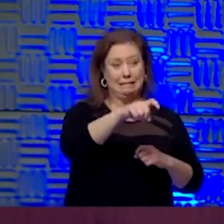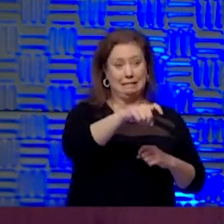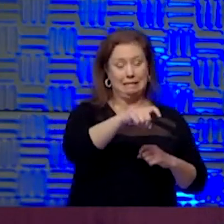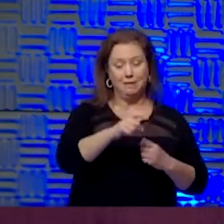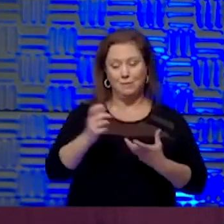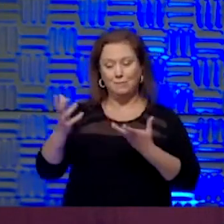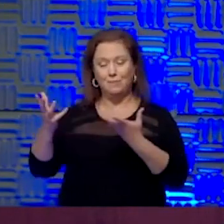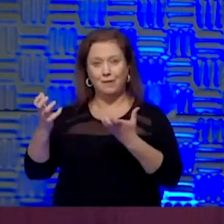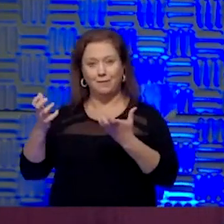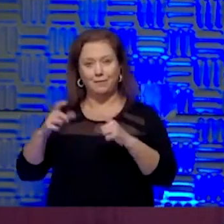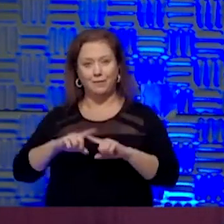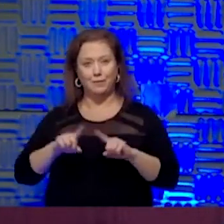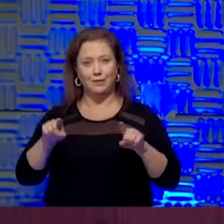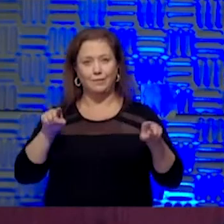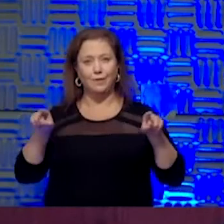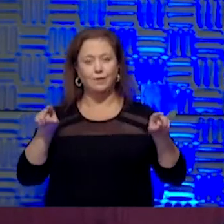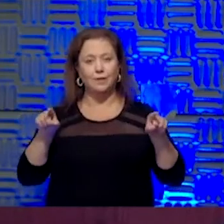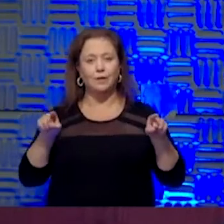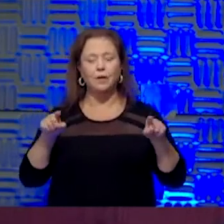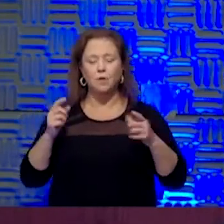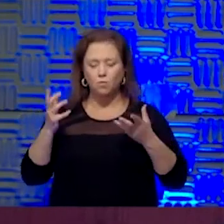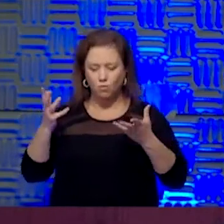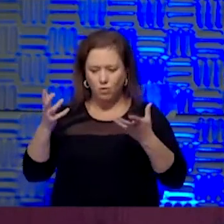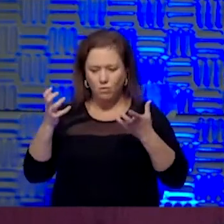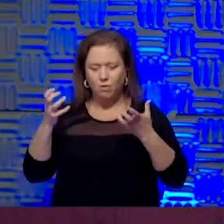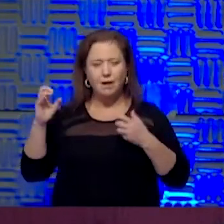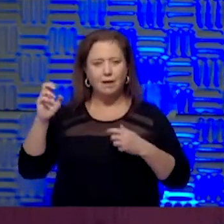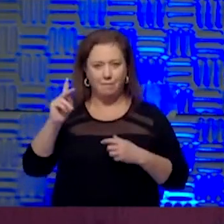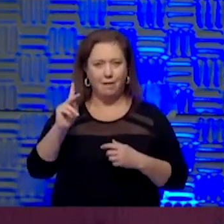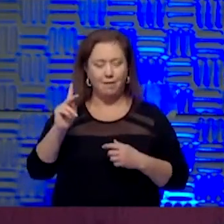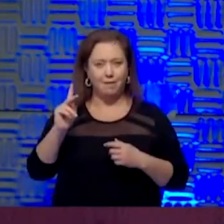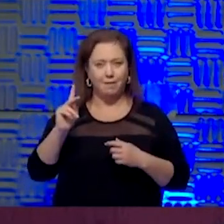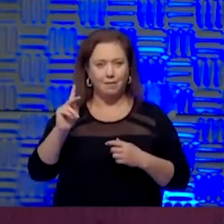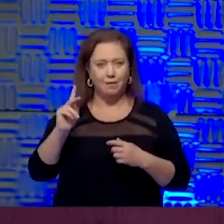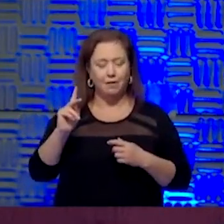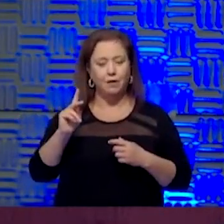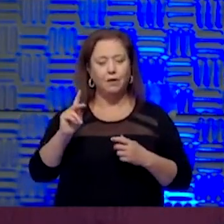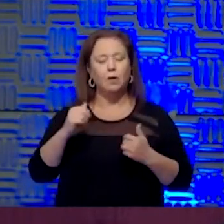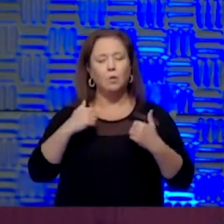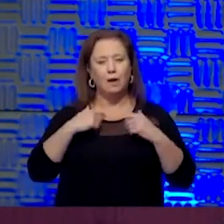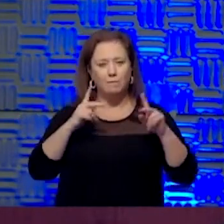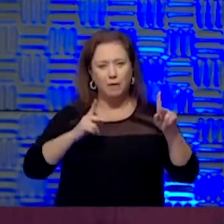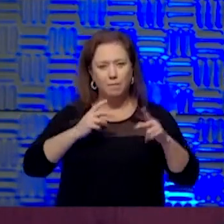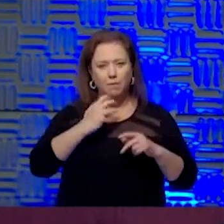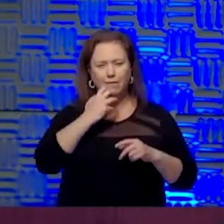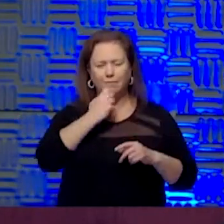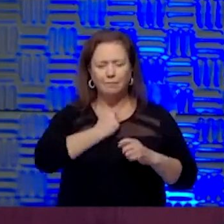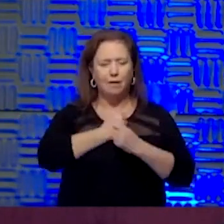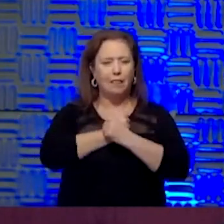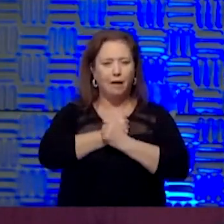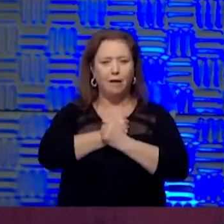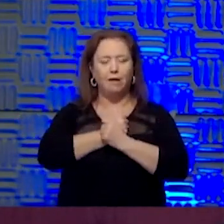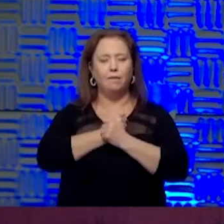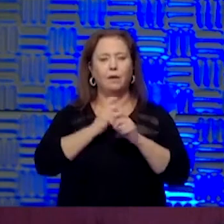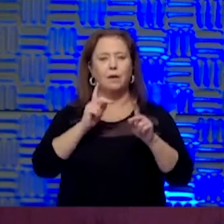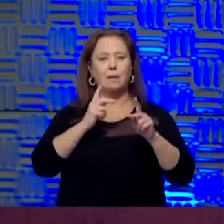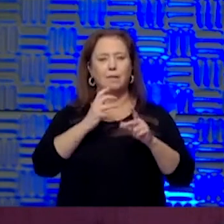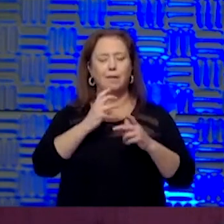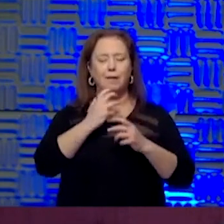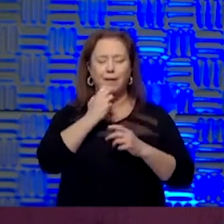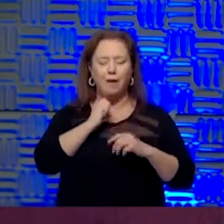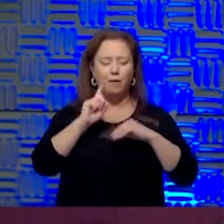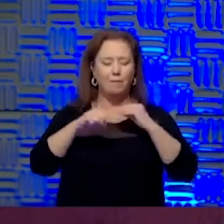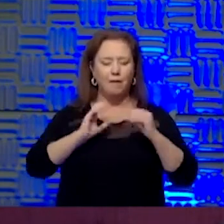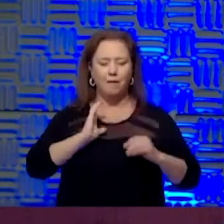and want. We all want to get back out there, but we have people we love and people we care about and who care about us. We